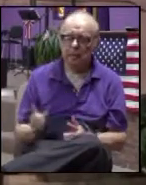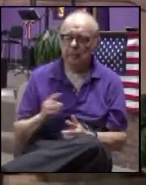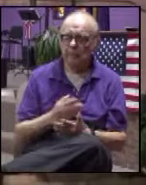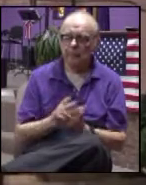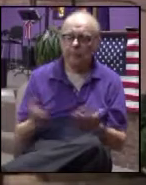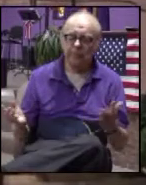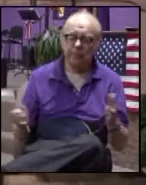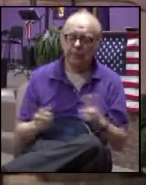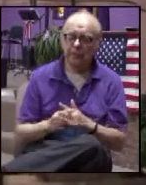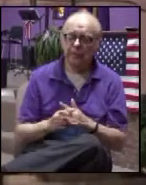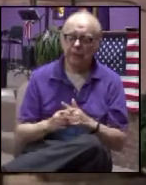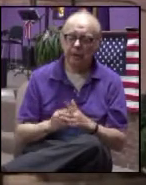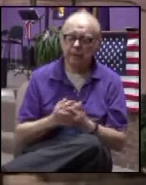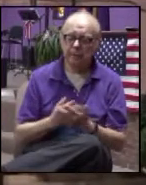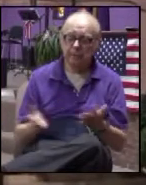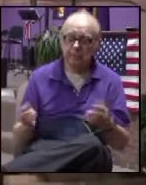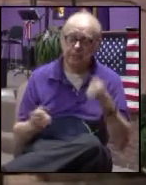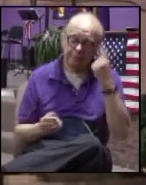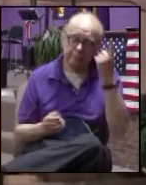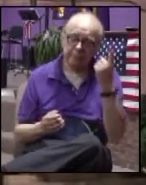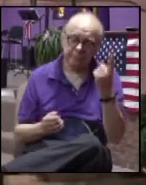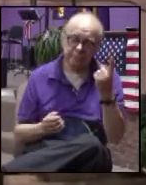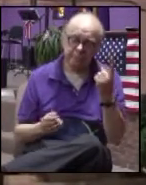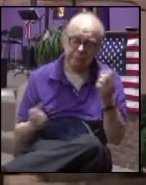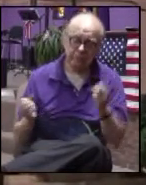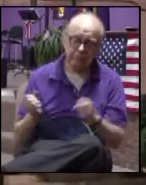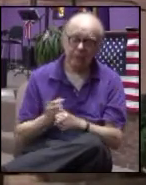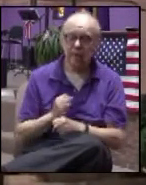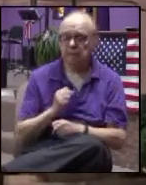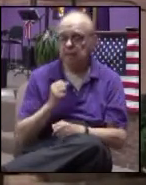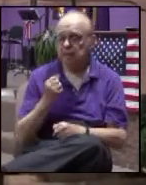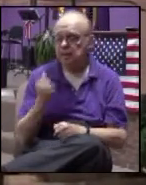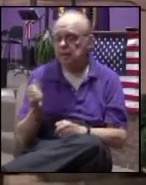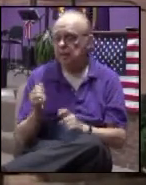that you would think of? I would probably get 10 different answers.